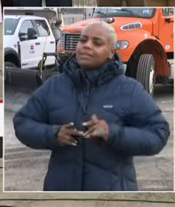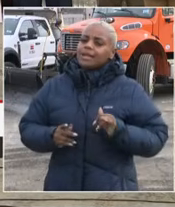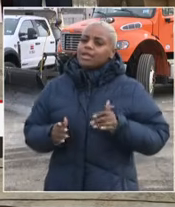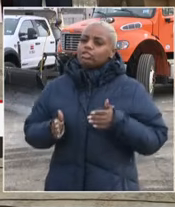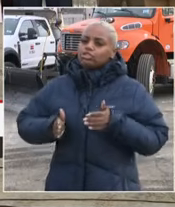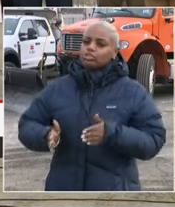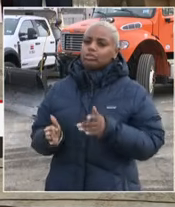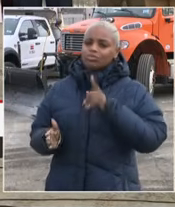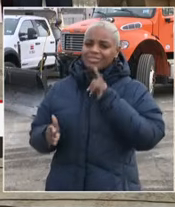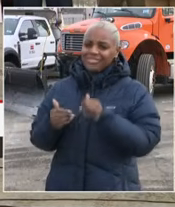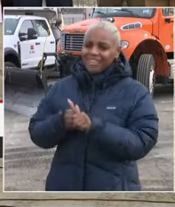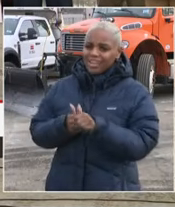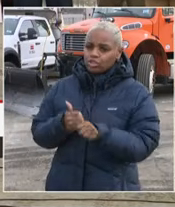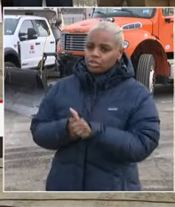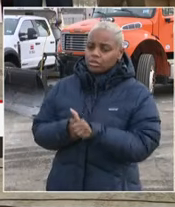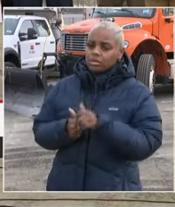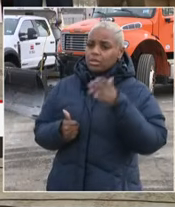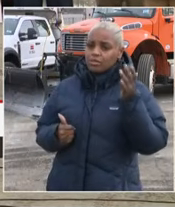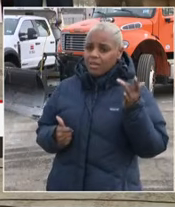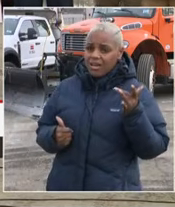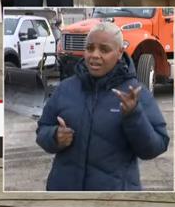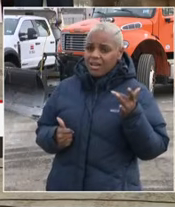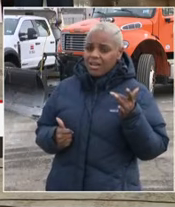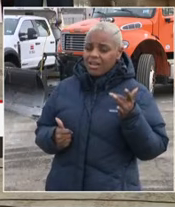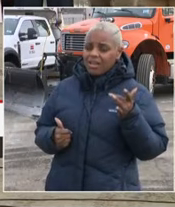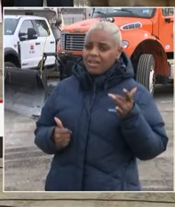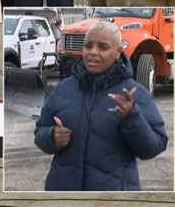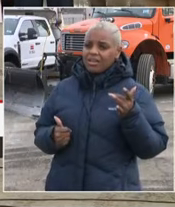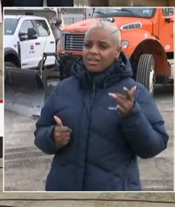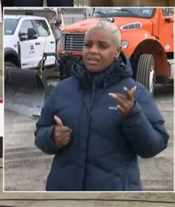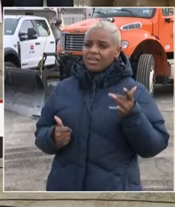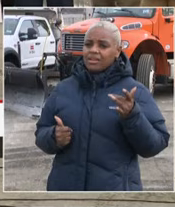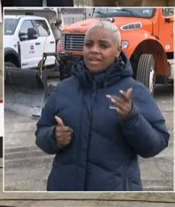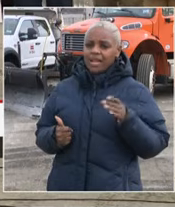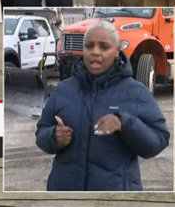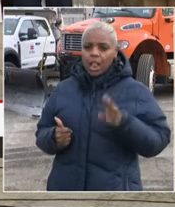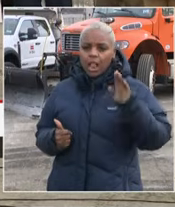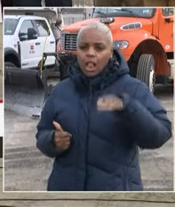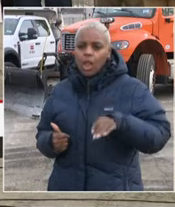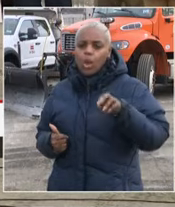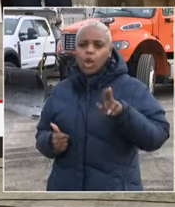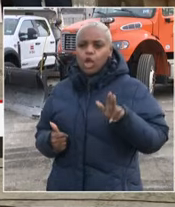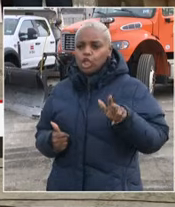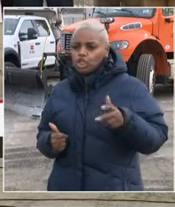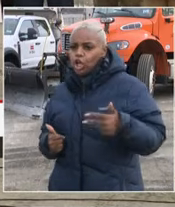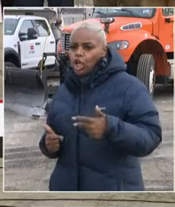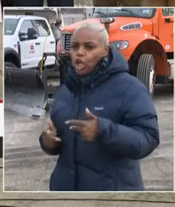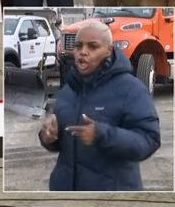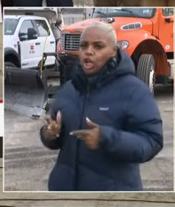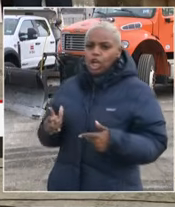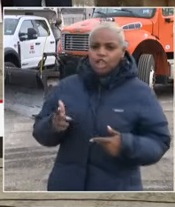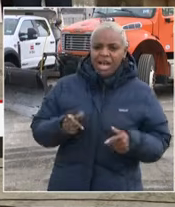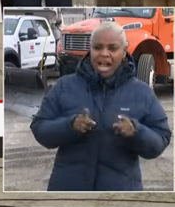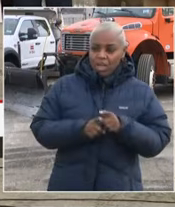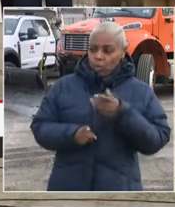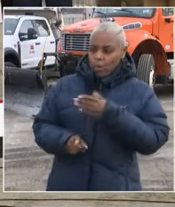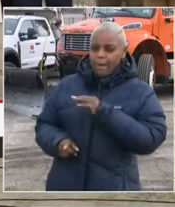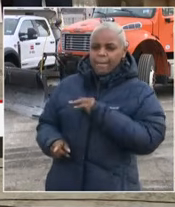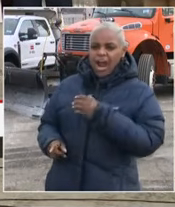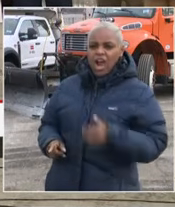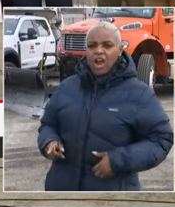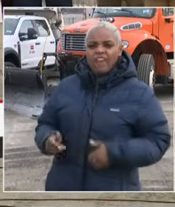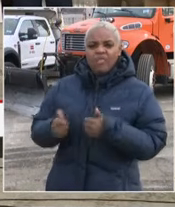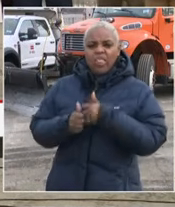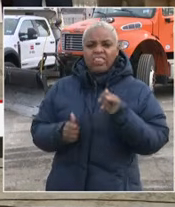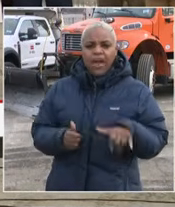you yourself, Madam Mayor, would say to everyone, just don't go anywhere near there? Well, I think the overall message is if you don't